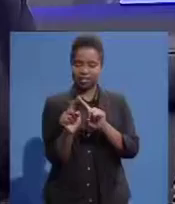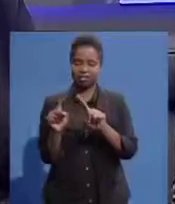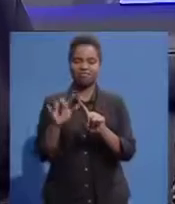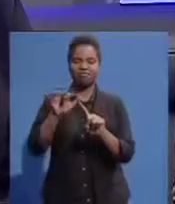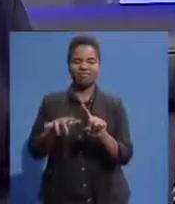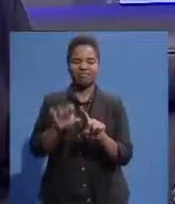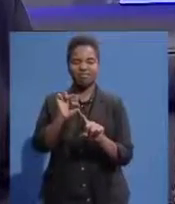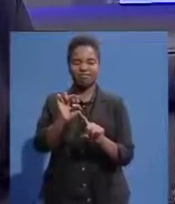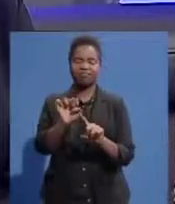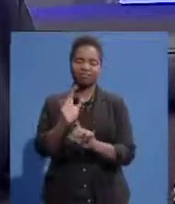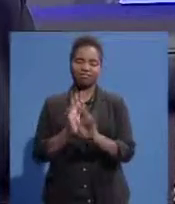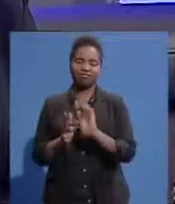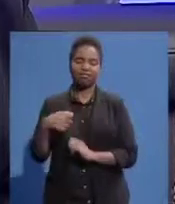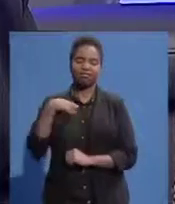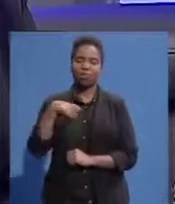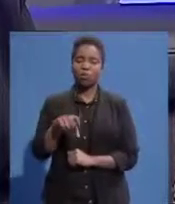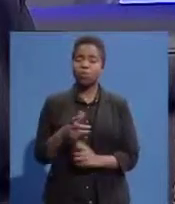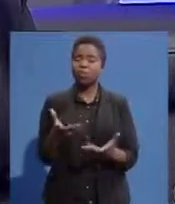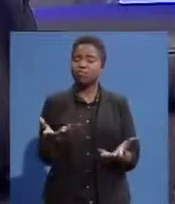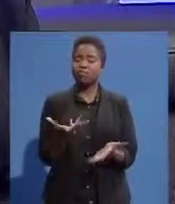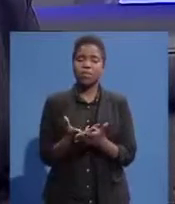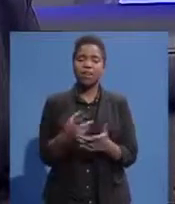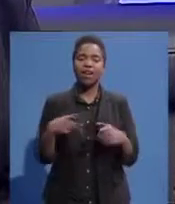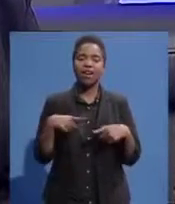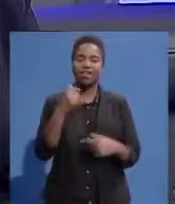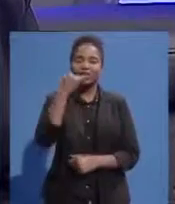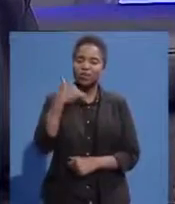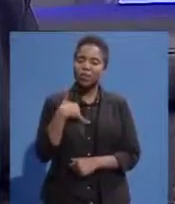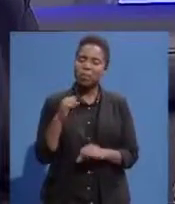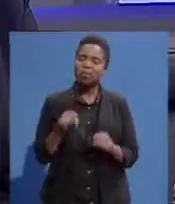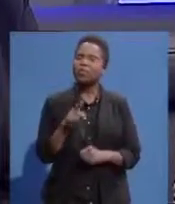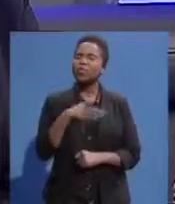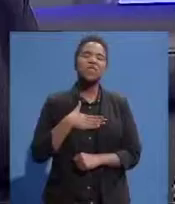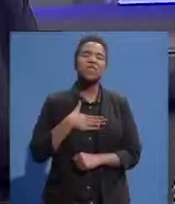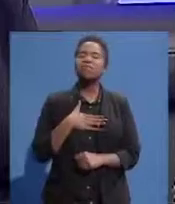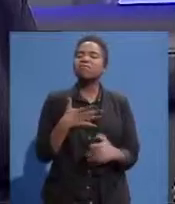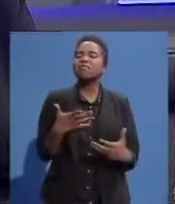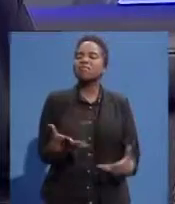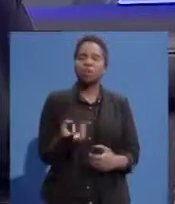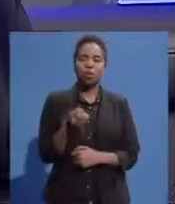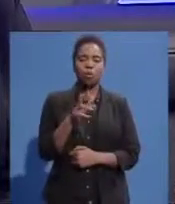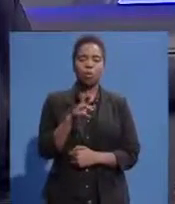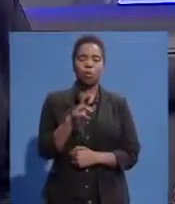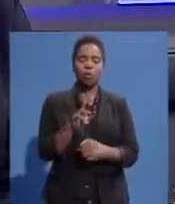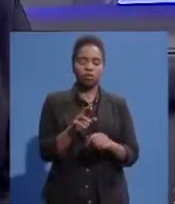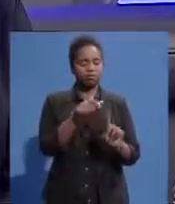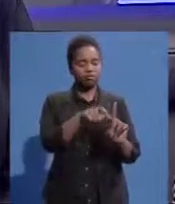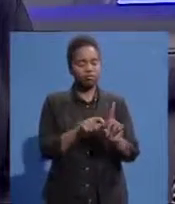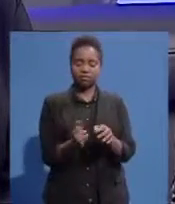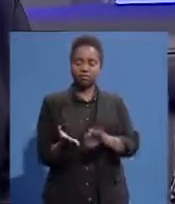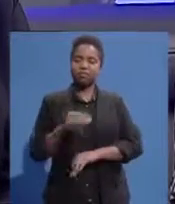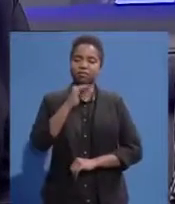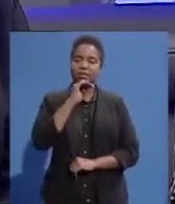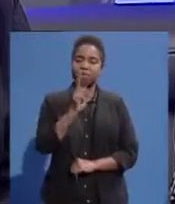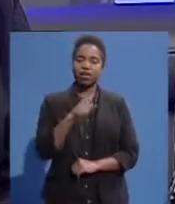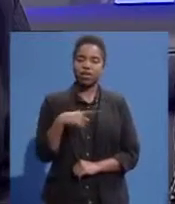the message. The lines are also open for you to call in and share with us what you are feeling and what Madiba's passing has meant to you. The number